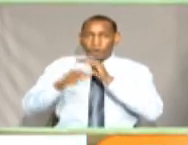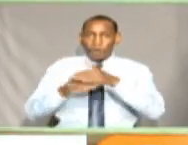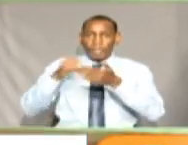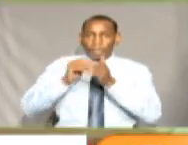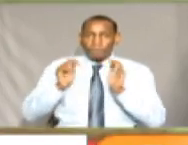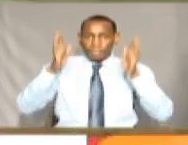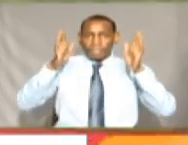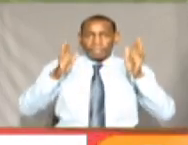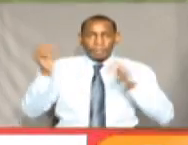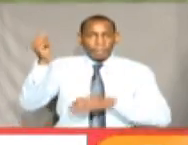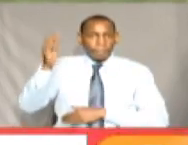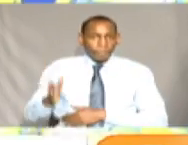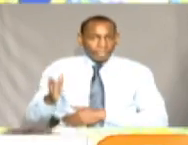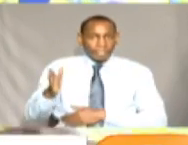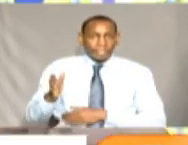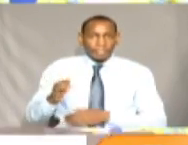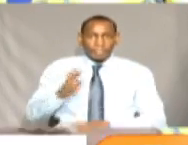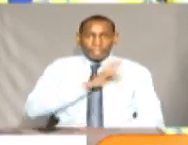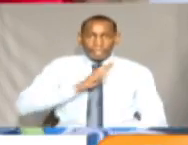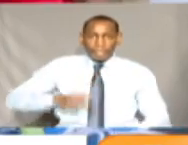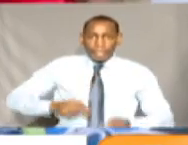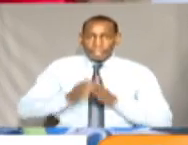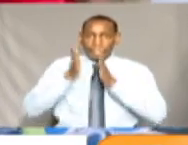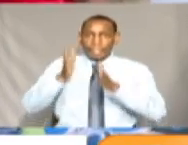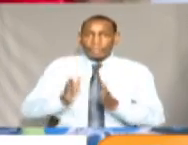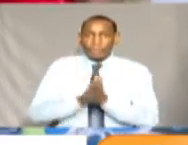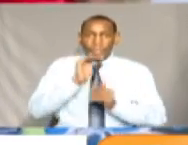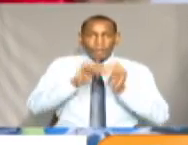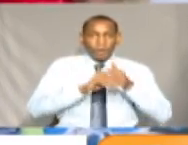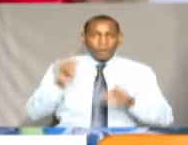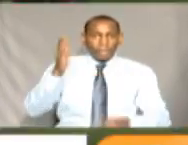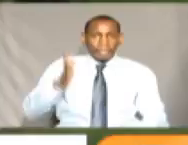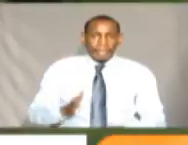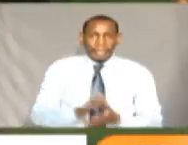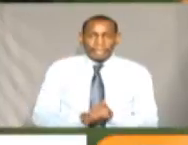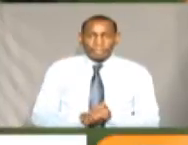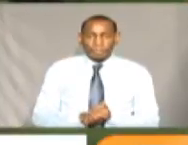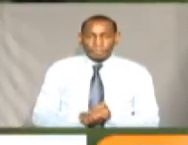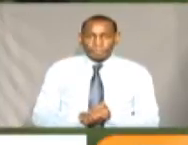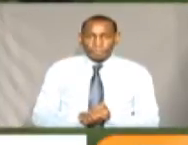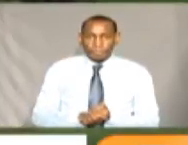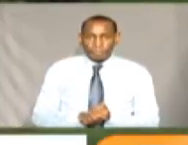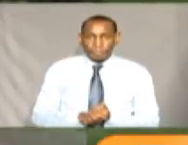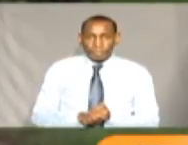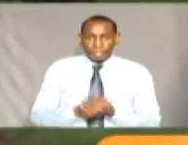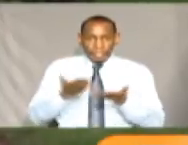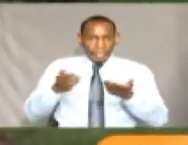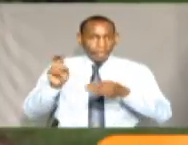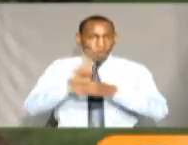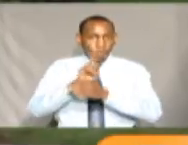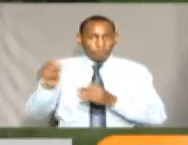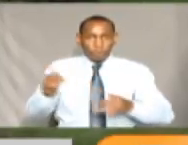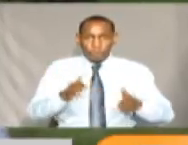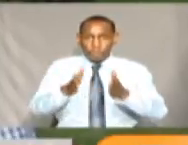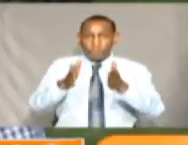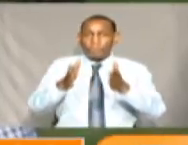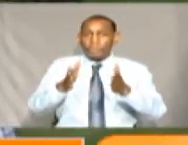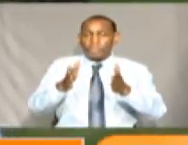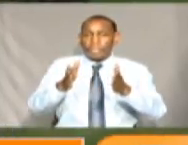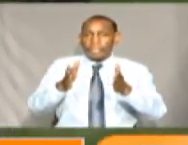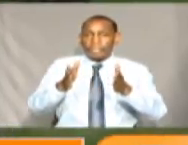ceremony for politicians, religious leaders and all Kenyans. Then they should now take this opportunity to disabuse